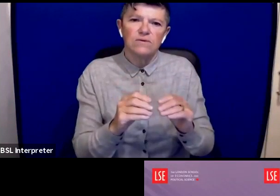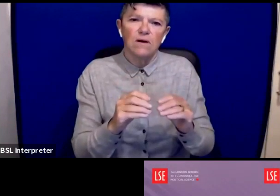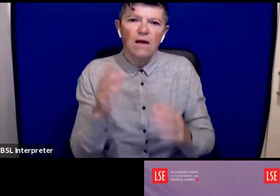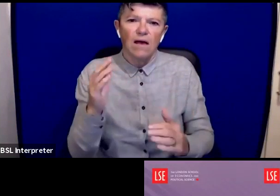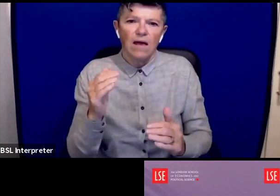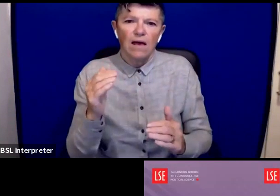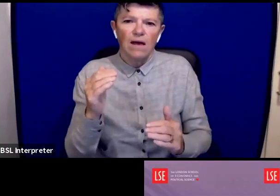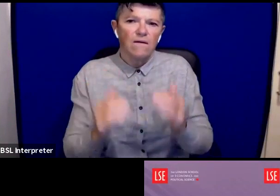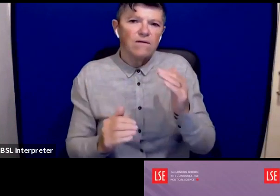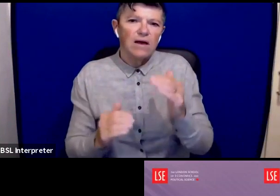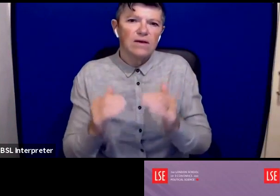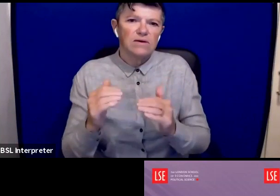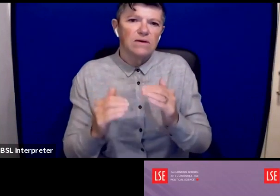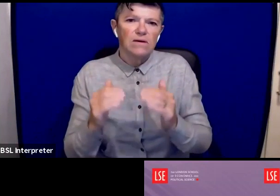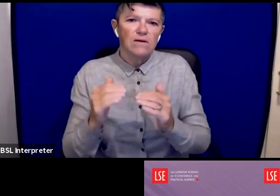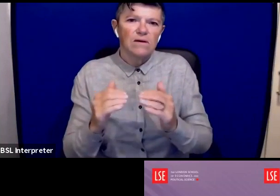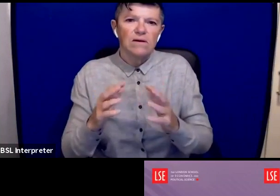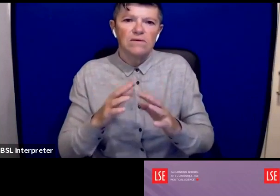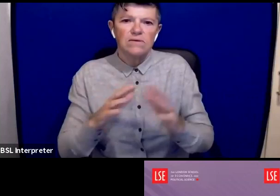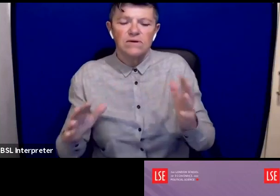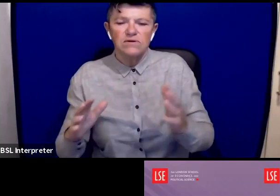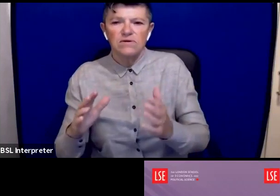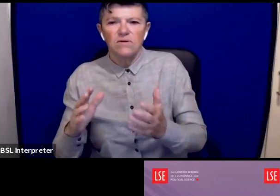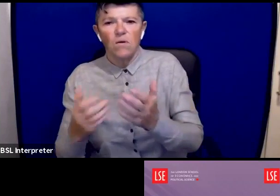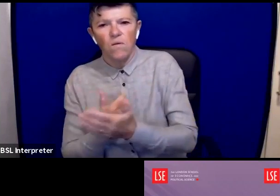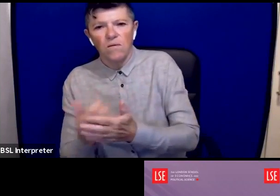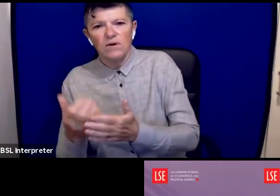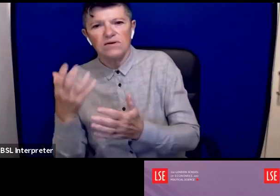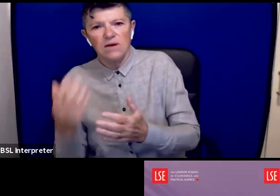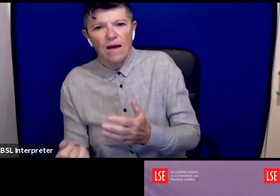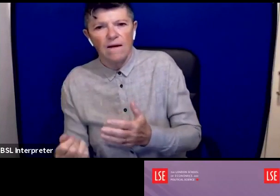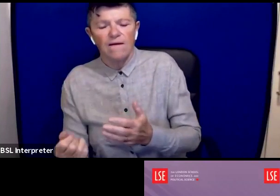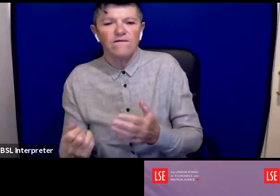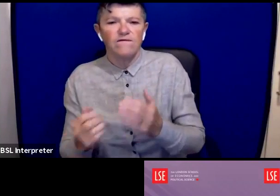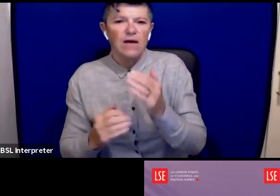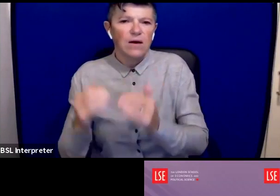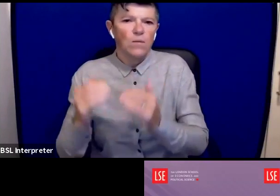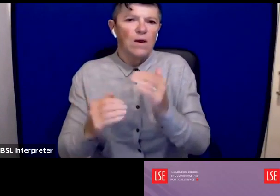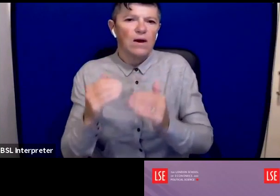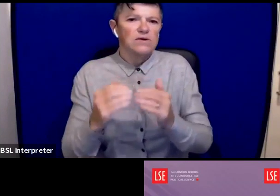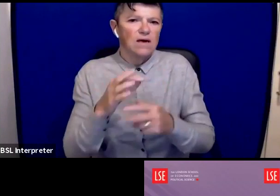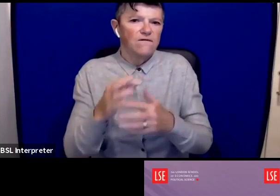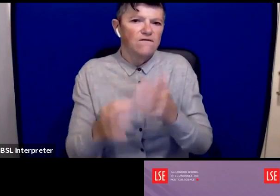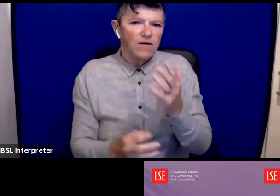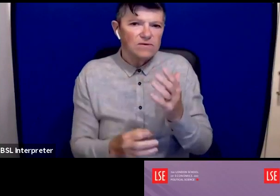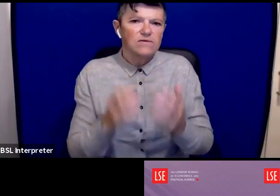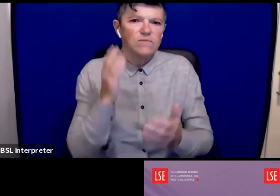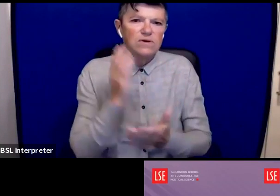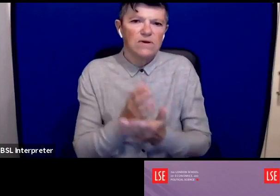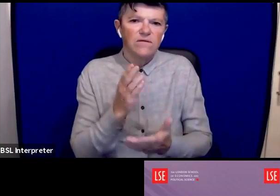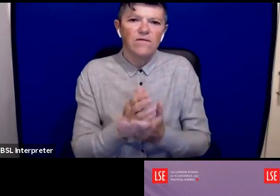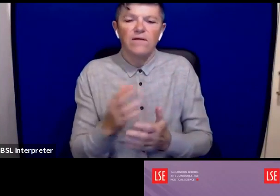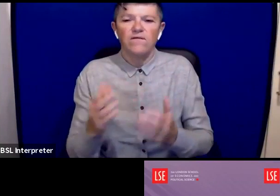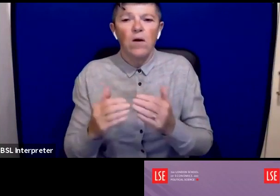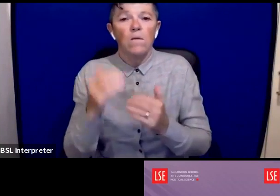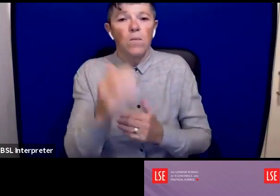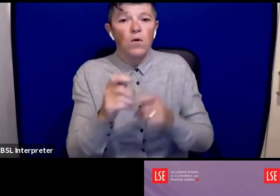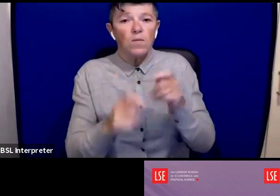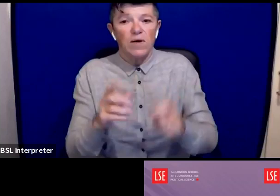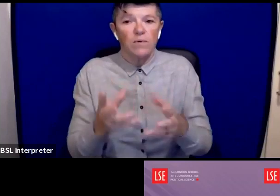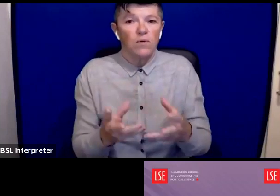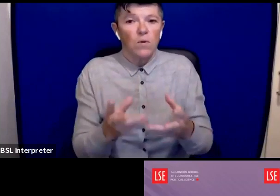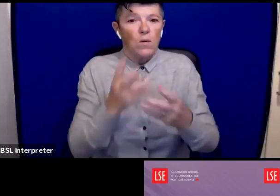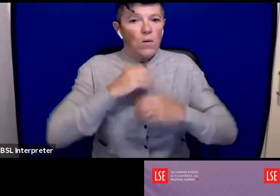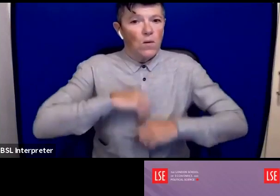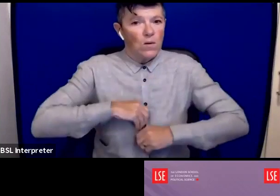results in equalizing factors, but certainly the fact that you have more people with skills and